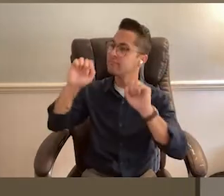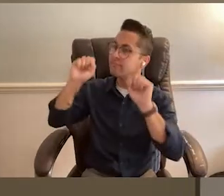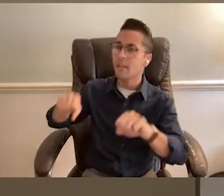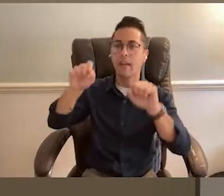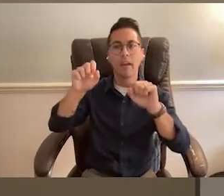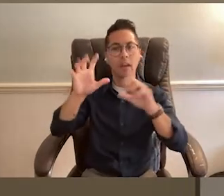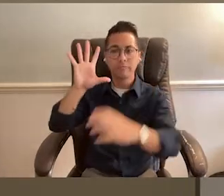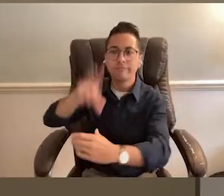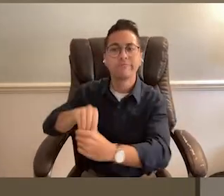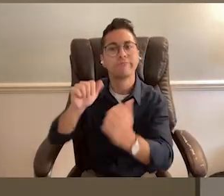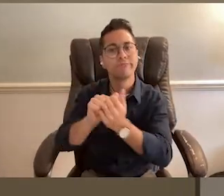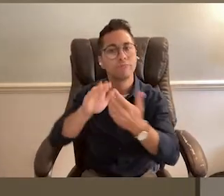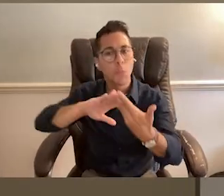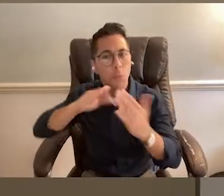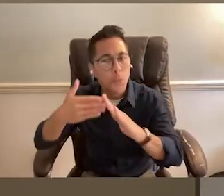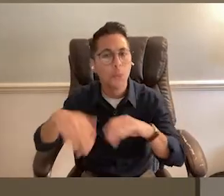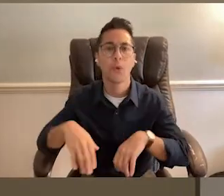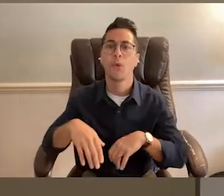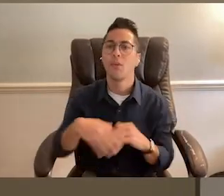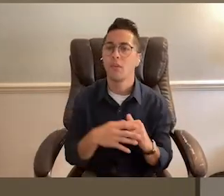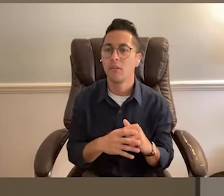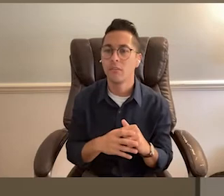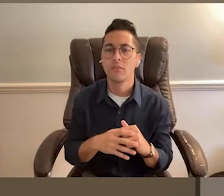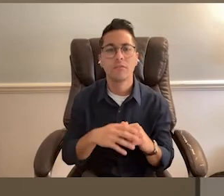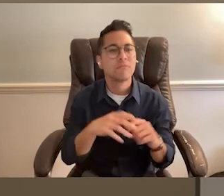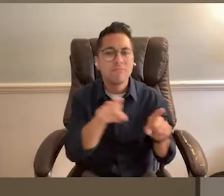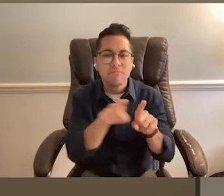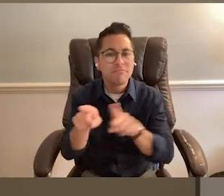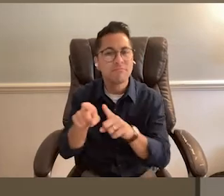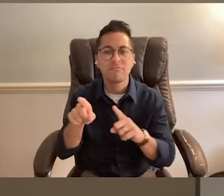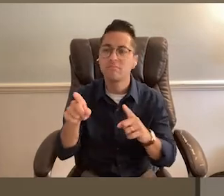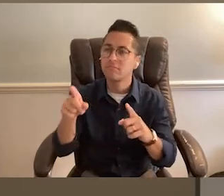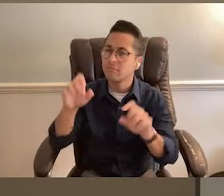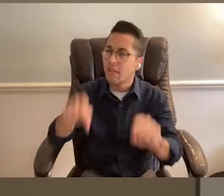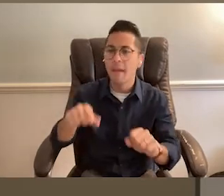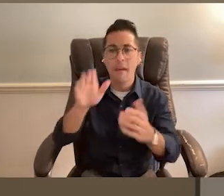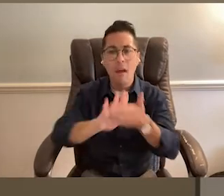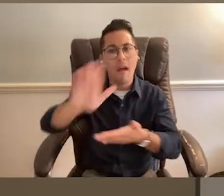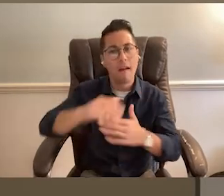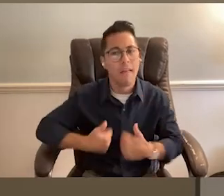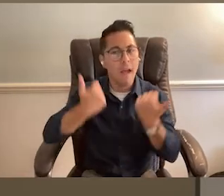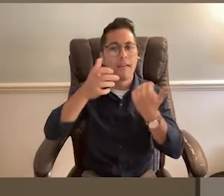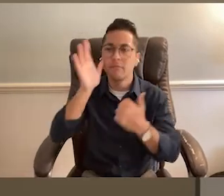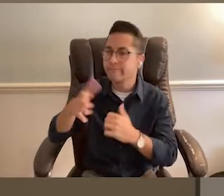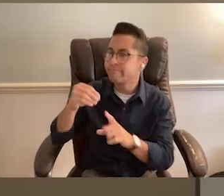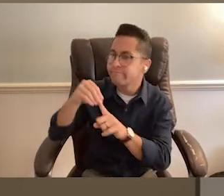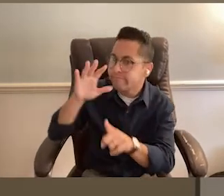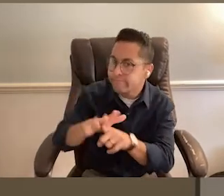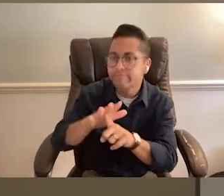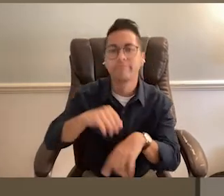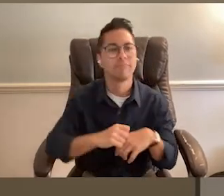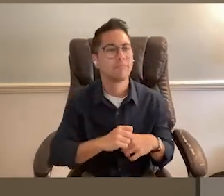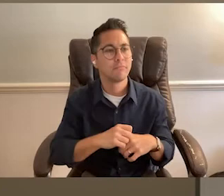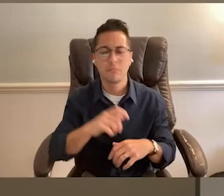So every model is a little bit different, and I love to say that there's not just one best model. So our transition program